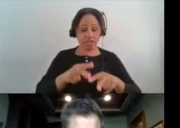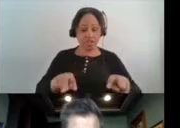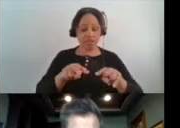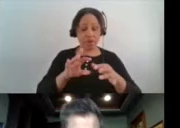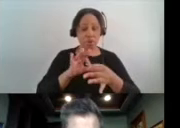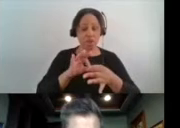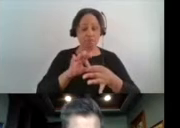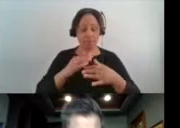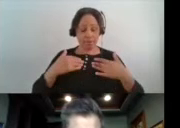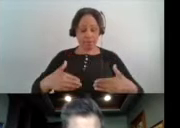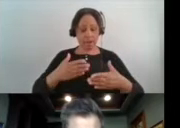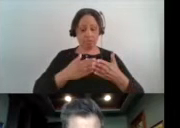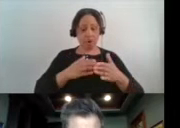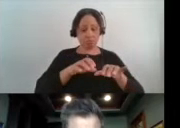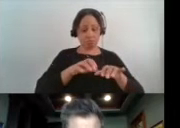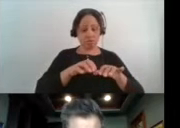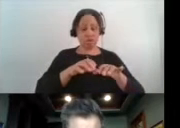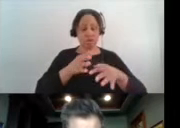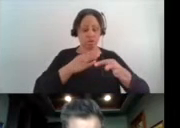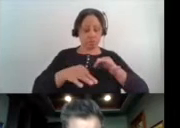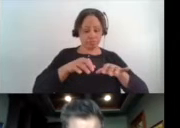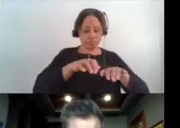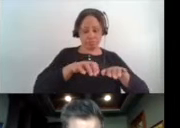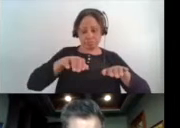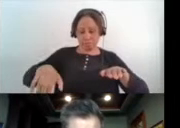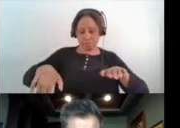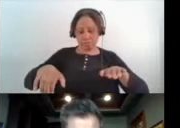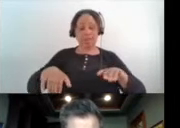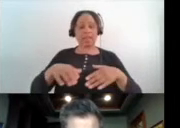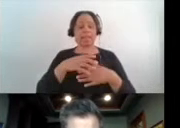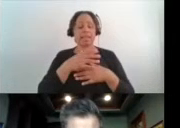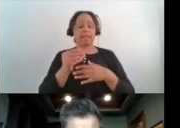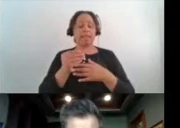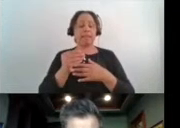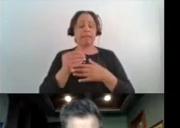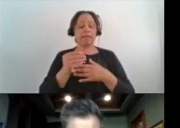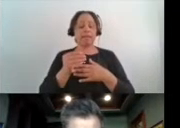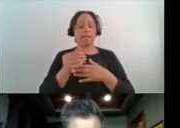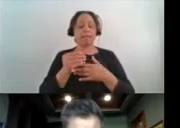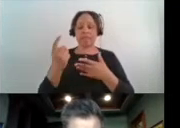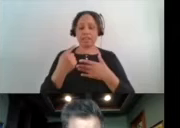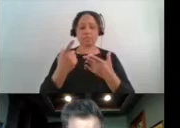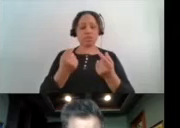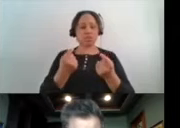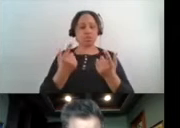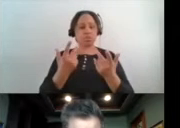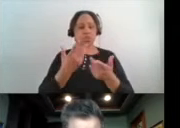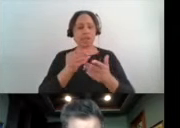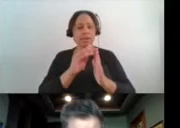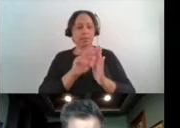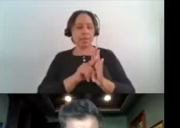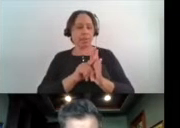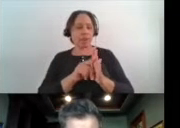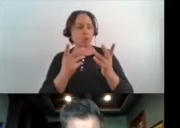on the kidneys, they've asked me to give a little background on what the kidneys do in health and what happens when they become